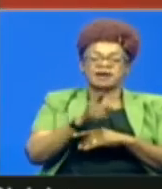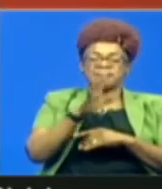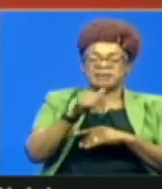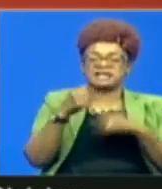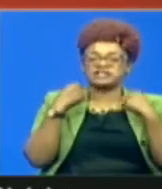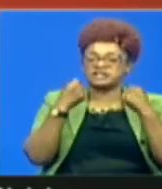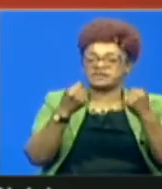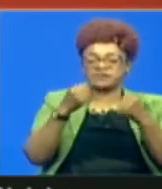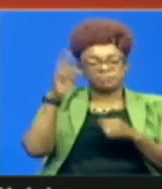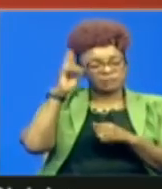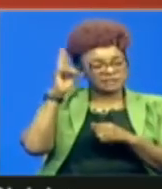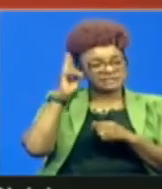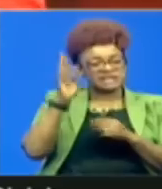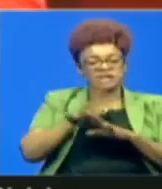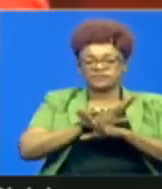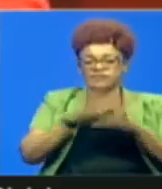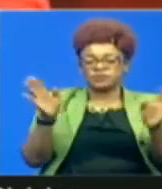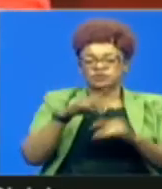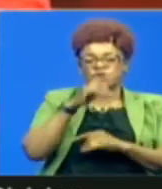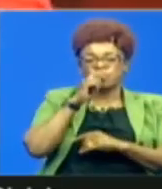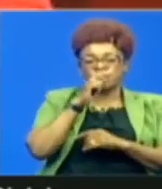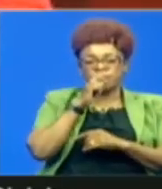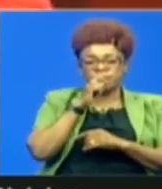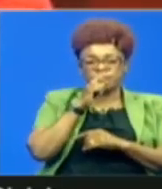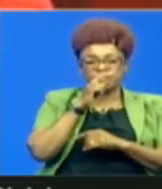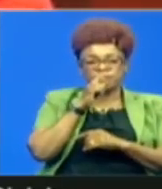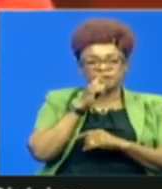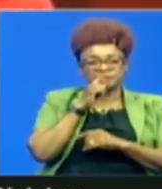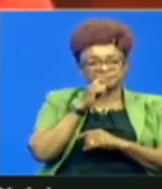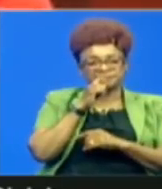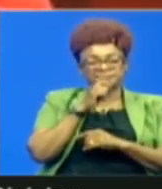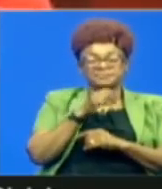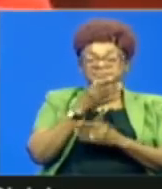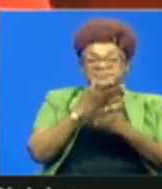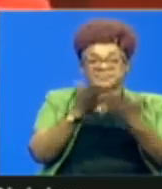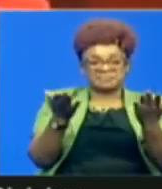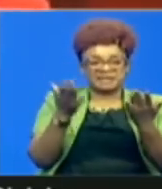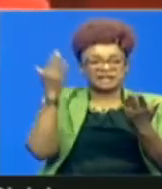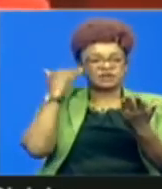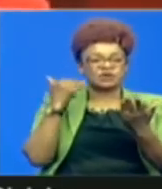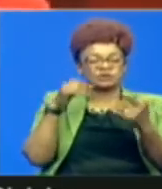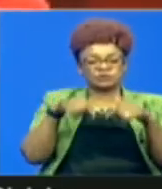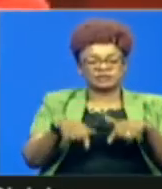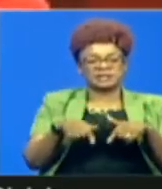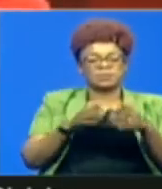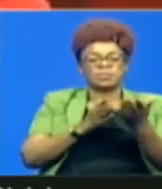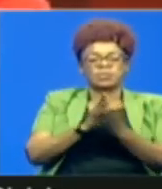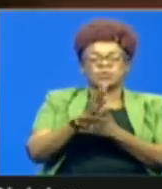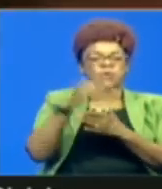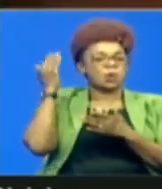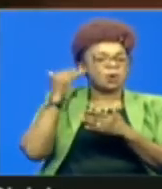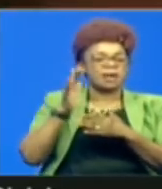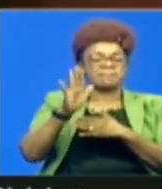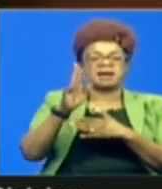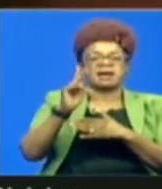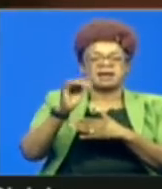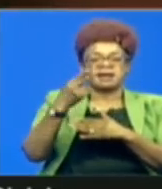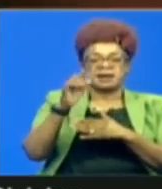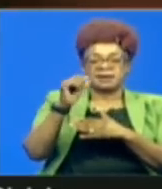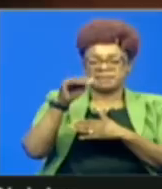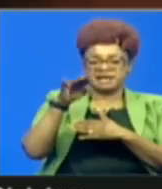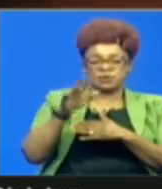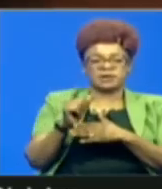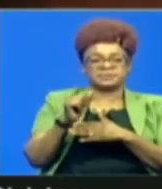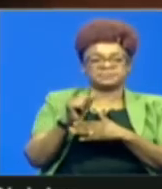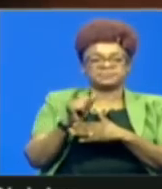police and declining to blow into a breathalyzer. While appearing in court today, Ndubi, through his lawyer, John Kaminwa, sought